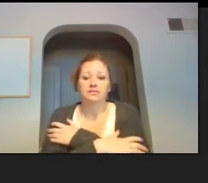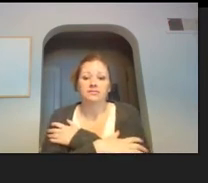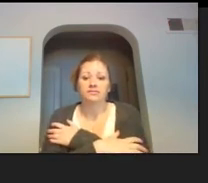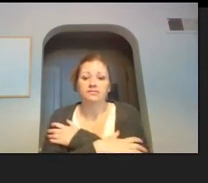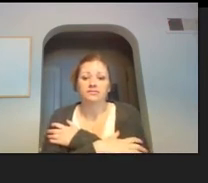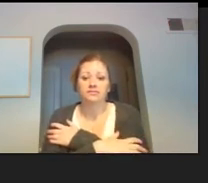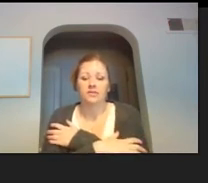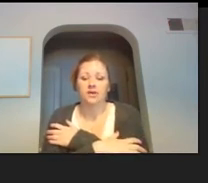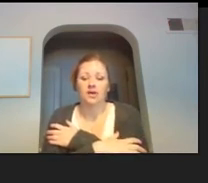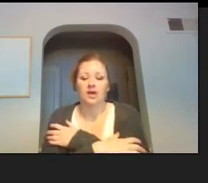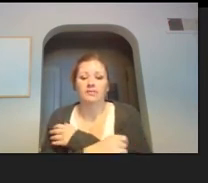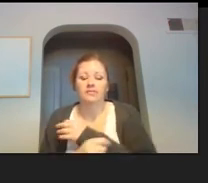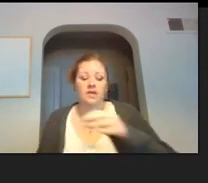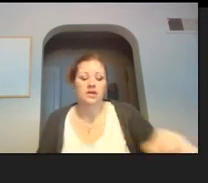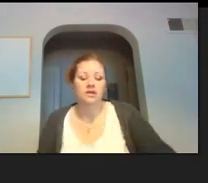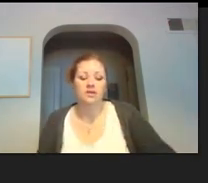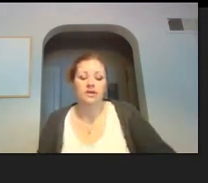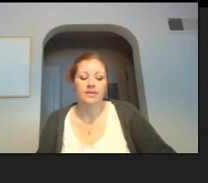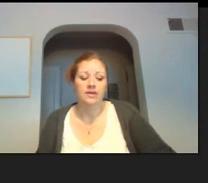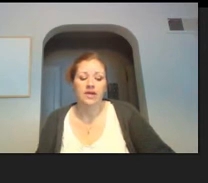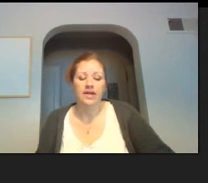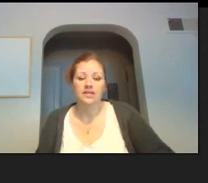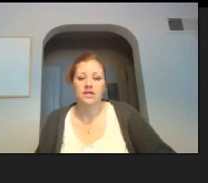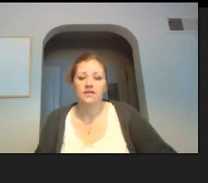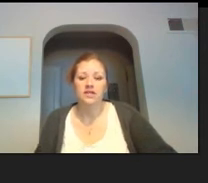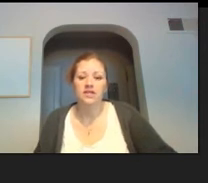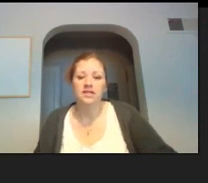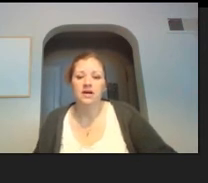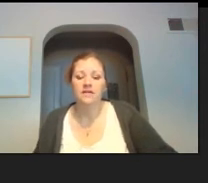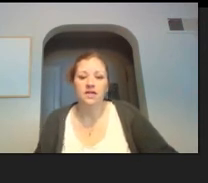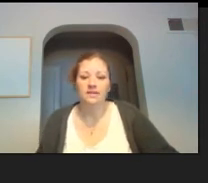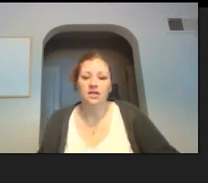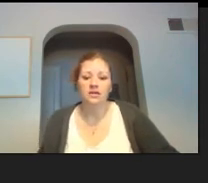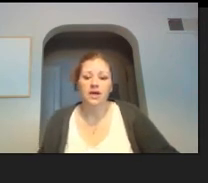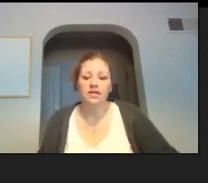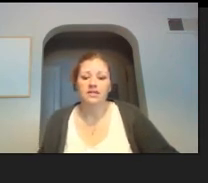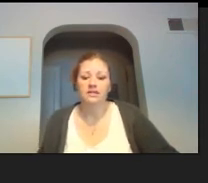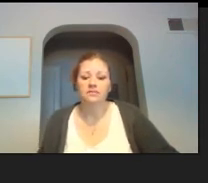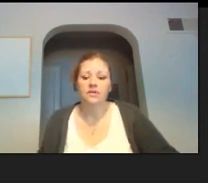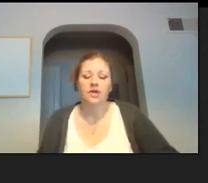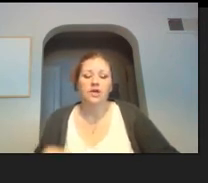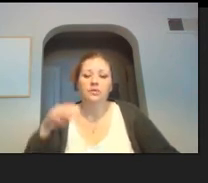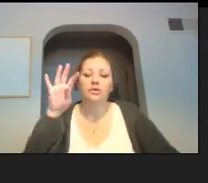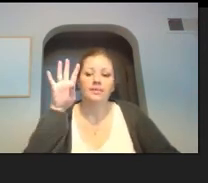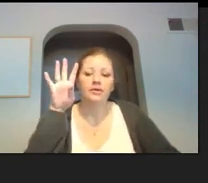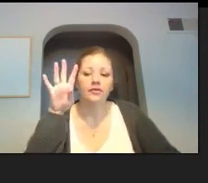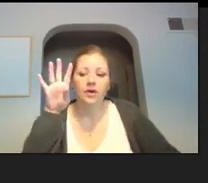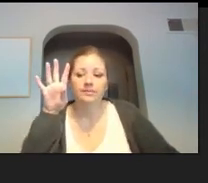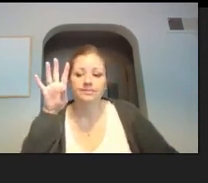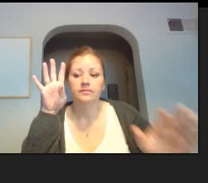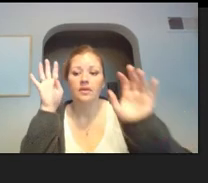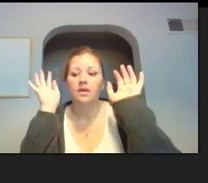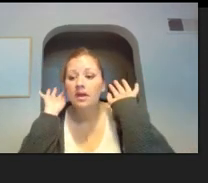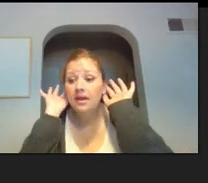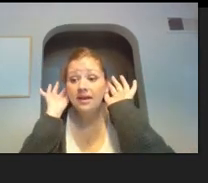still. Okay, so you're keeping your hands and your feet to yourself and you're keeping your body still. Rule number 4,